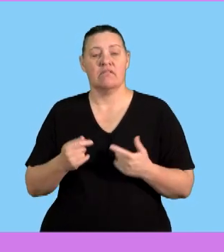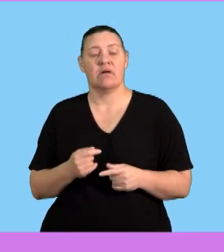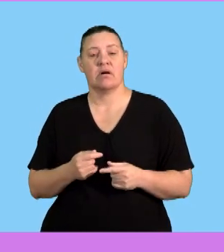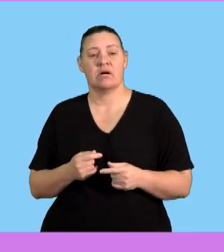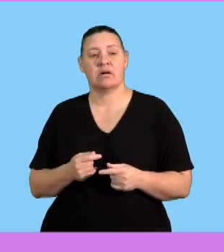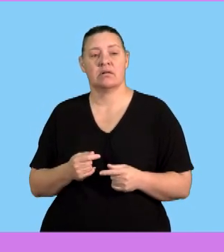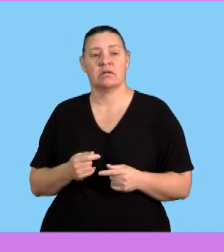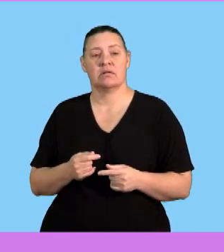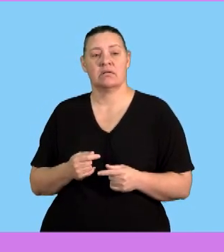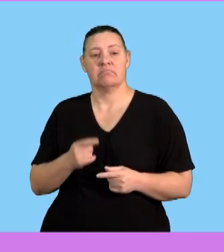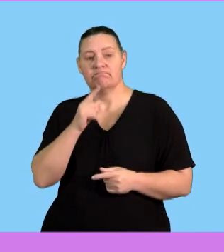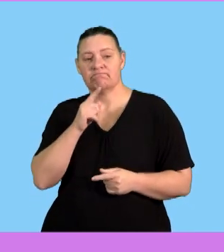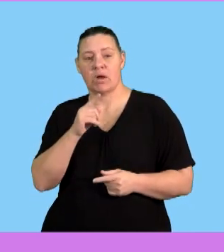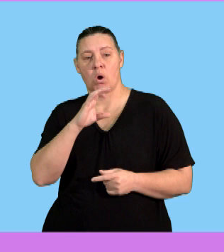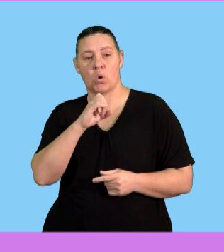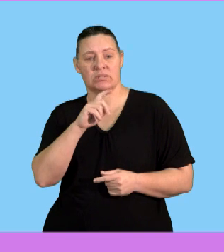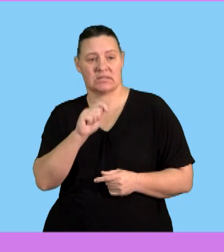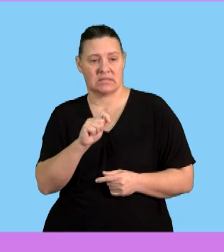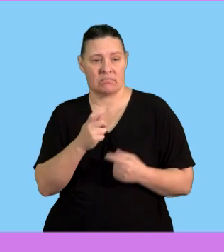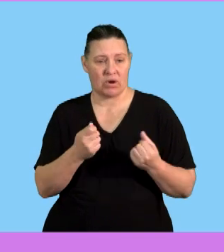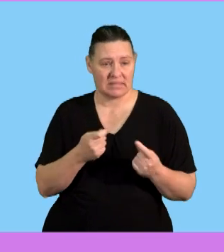If we look at the cost price